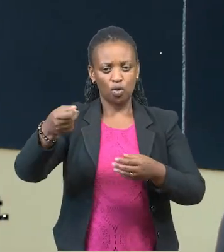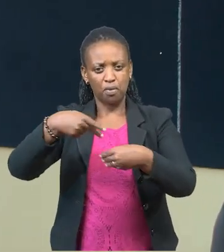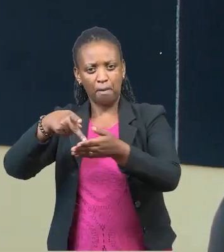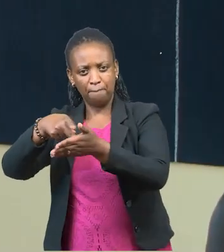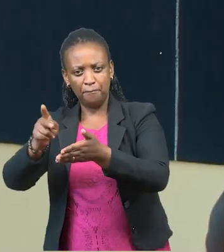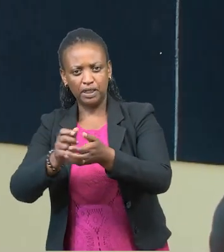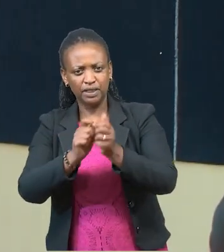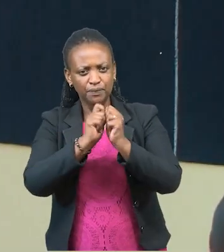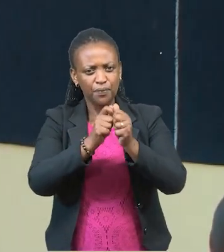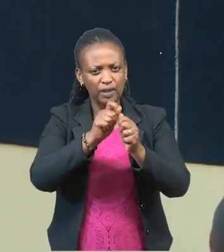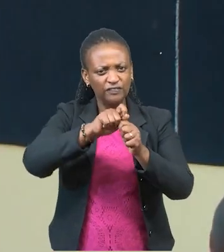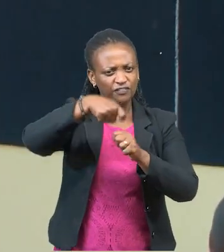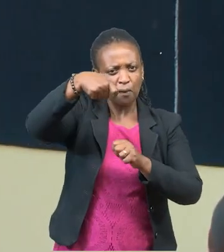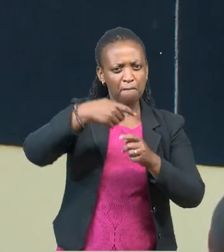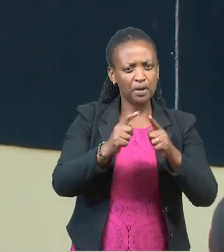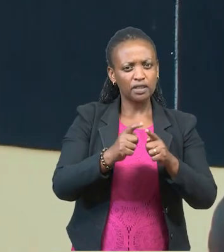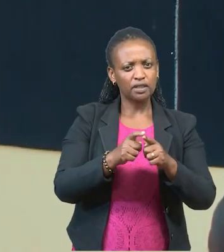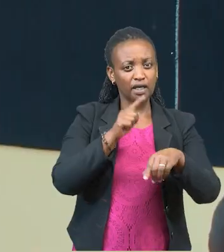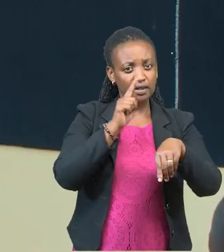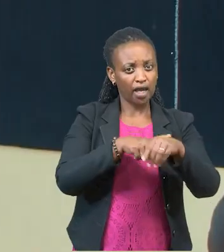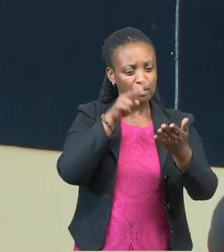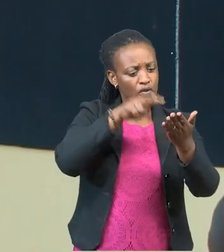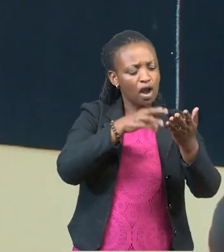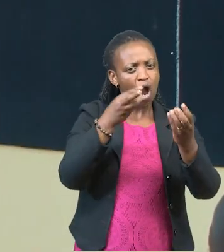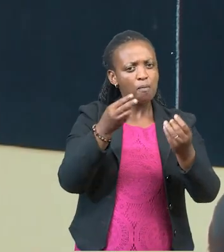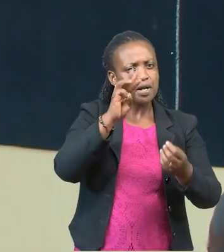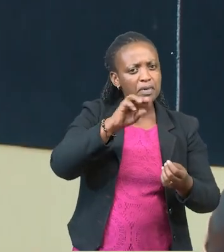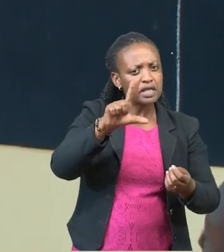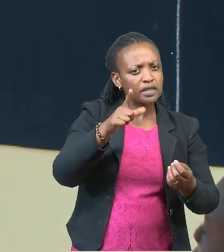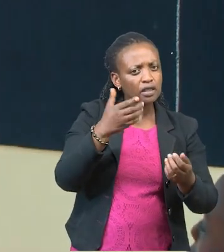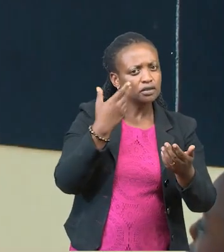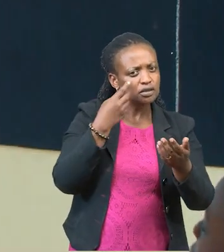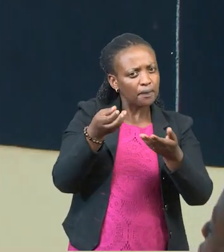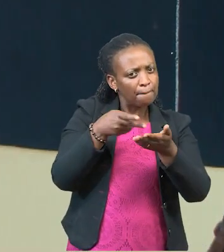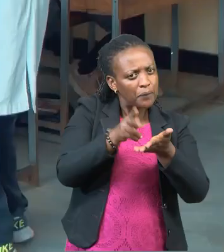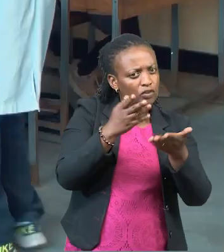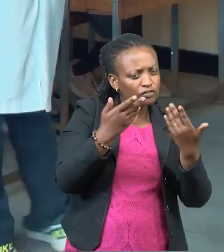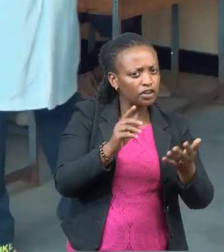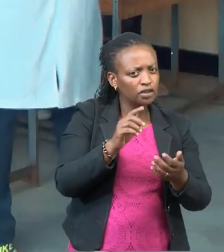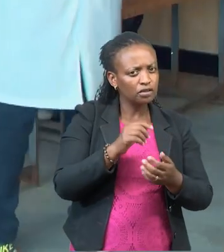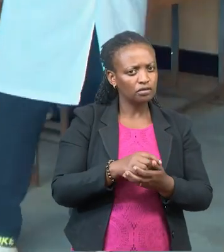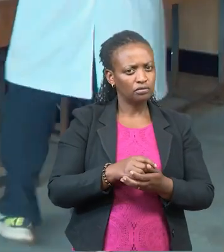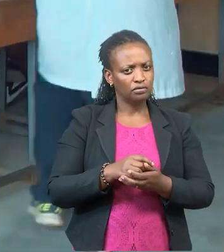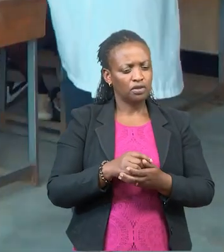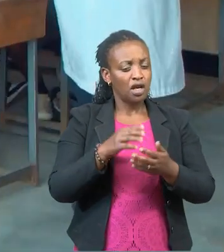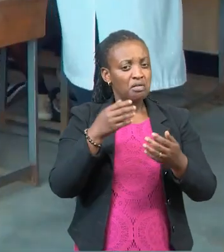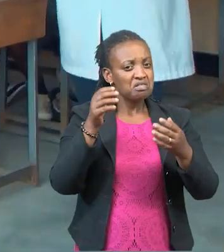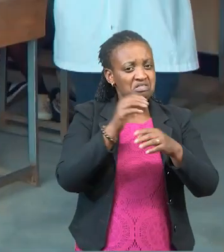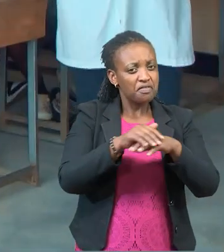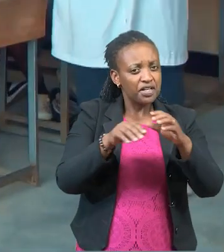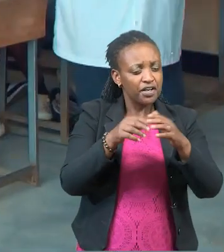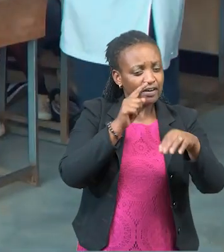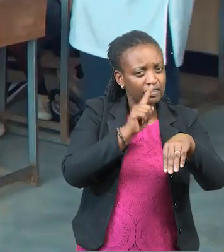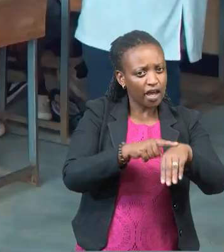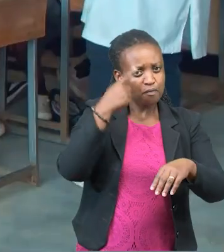buy yogurt. But have you ever taken time to read how many milliliters you've bought? Have you ever